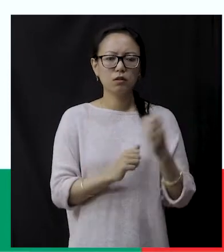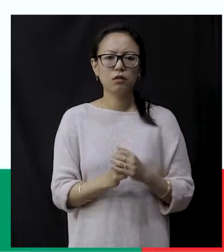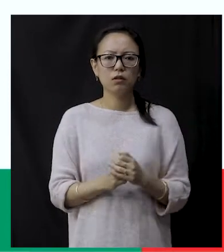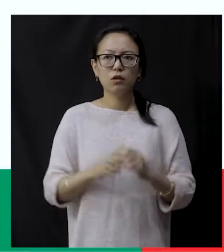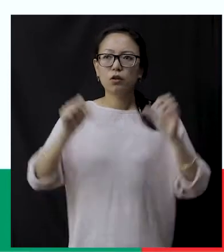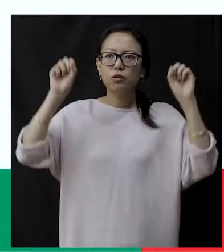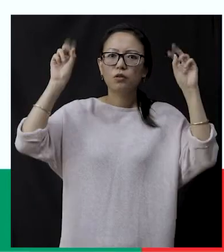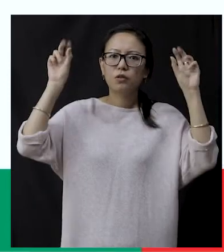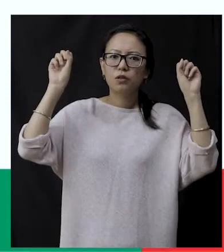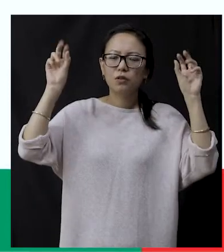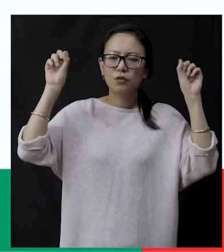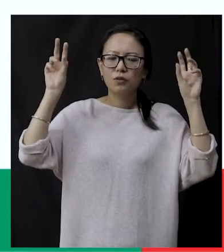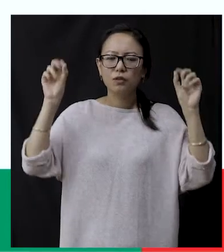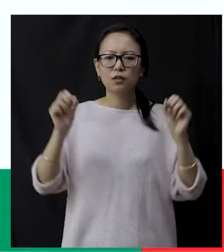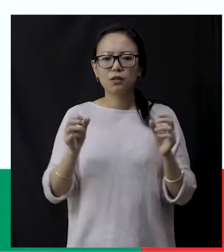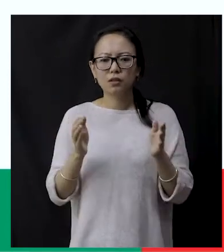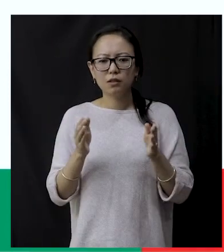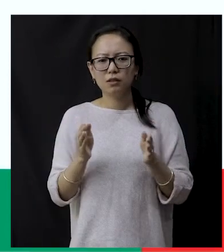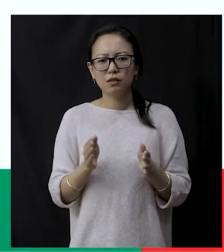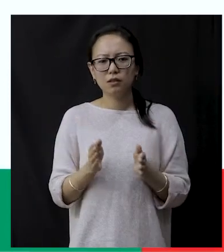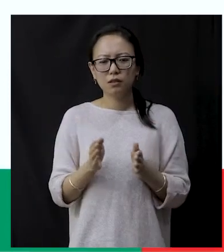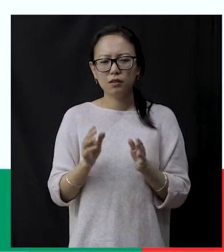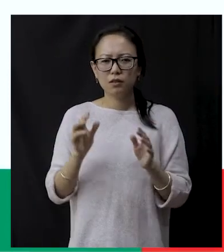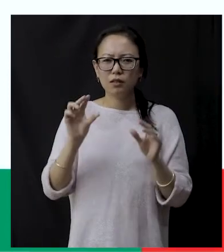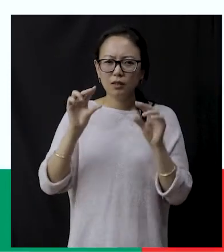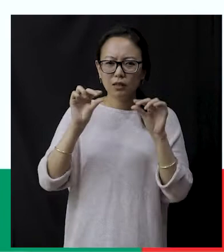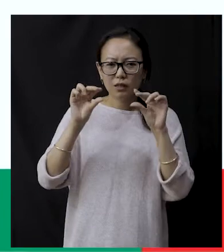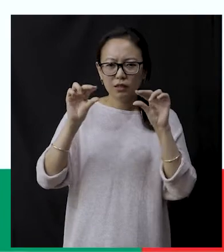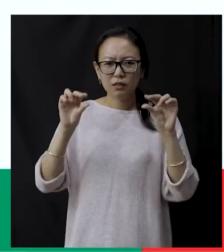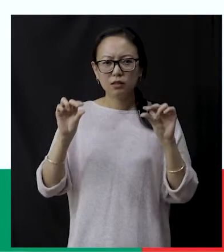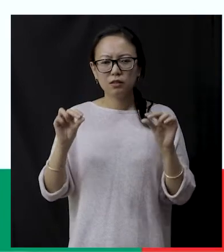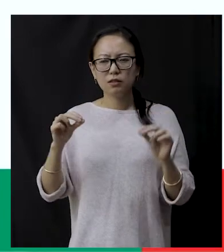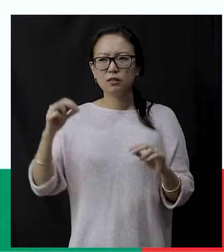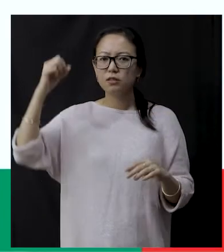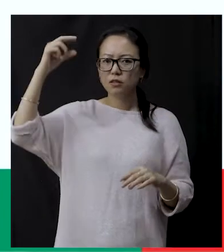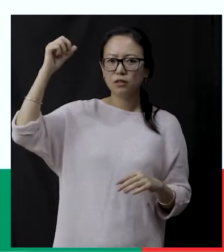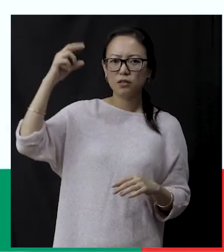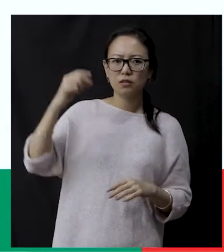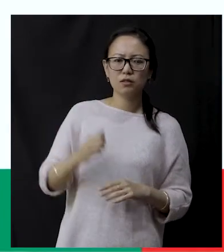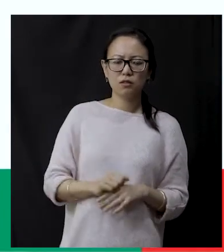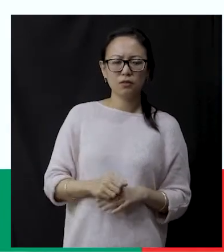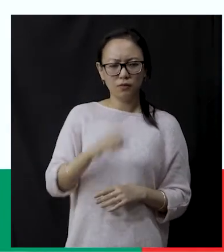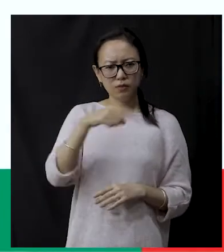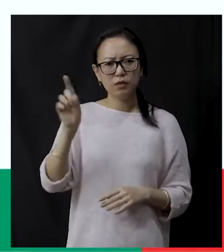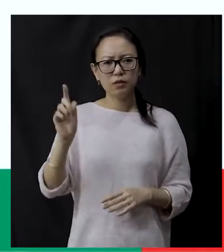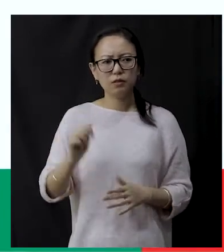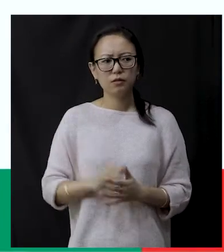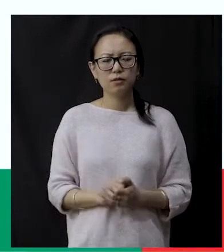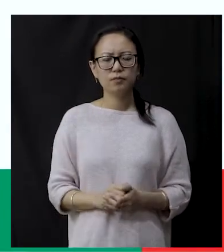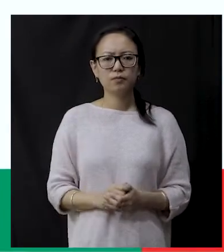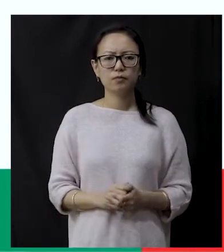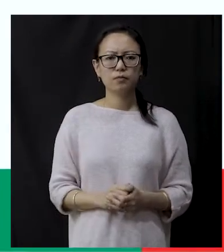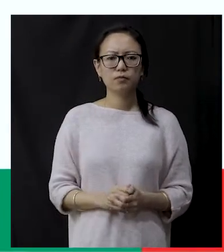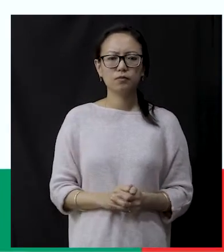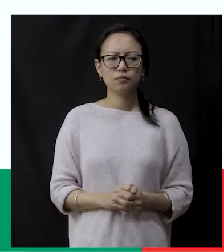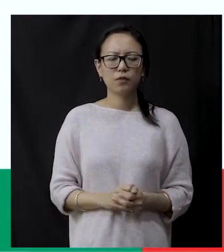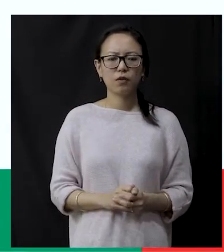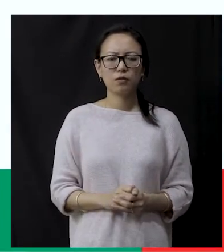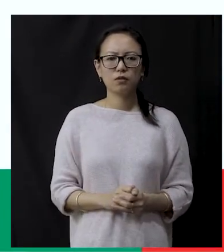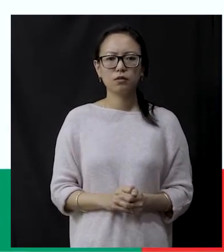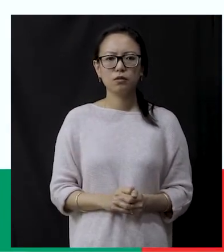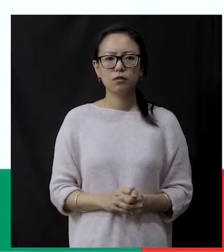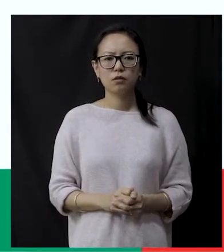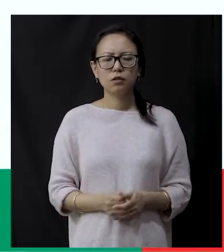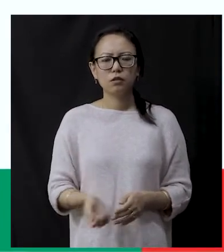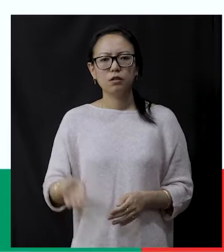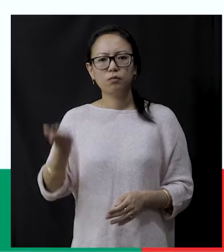little stars. All are you all familiar? Okay, so today, before we discuss about